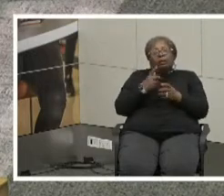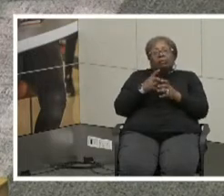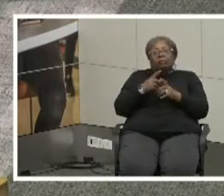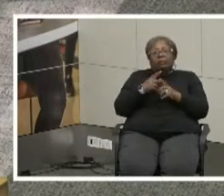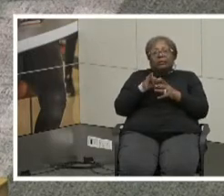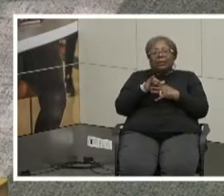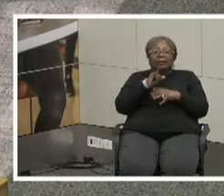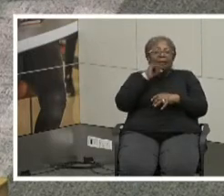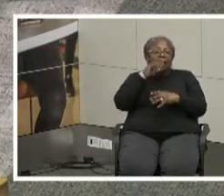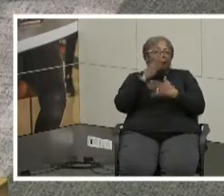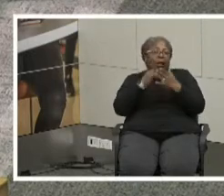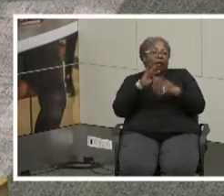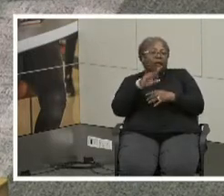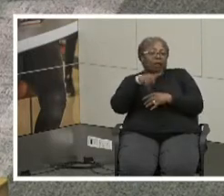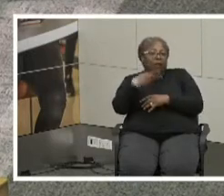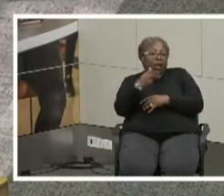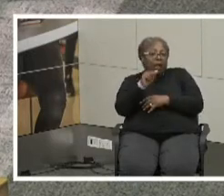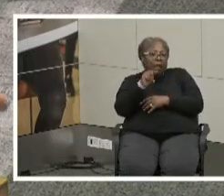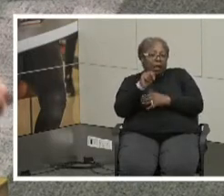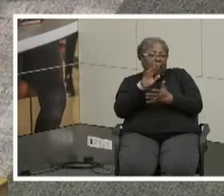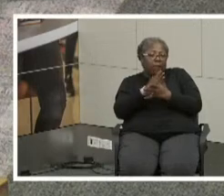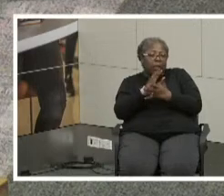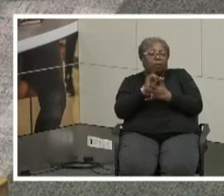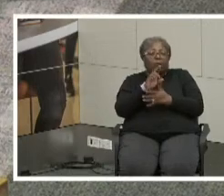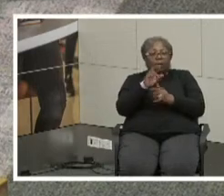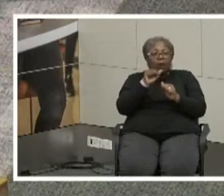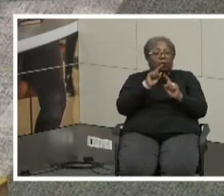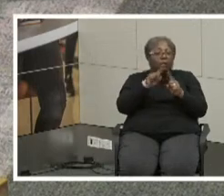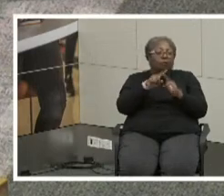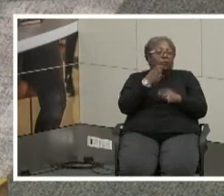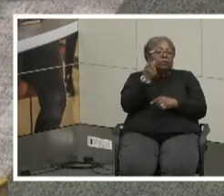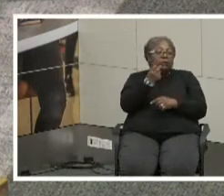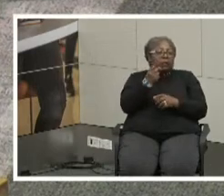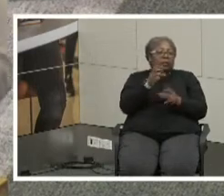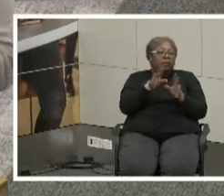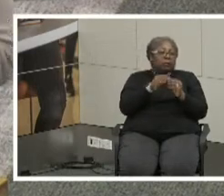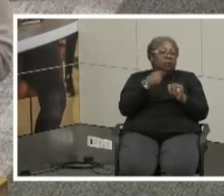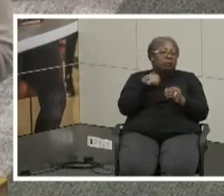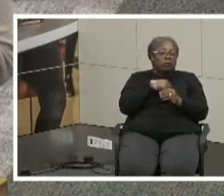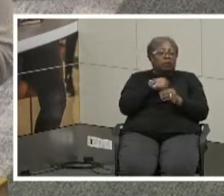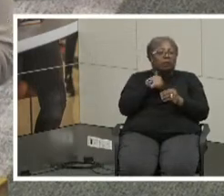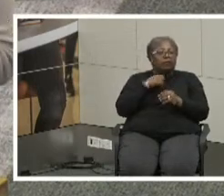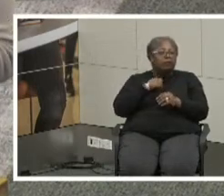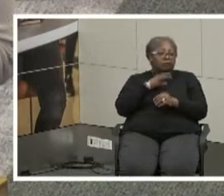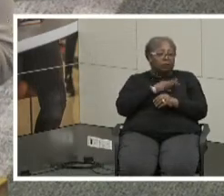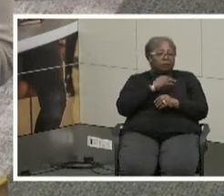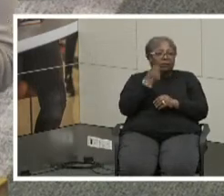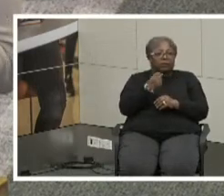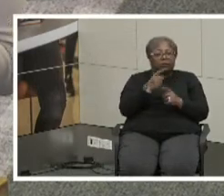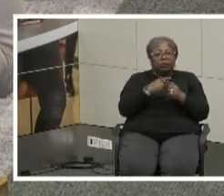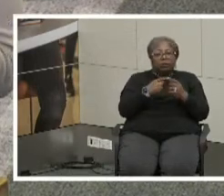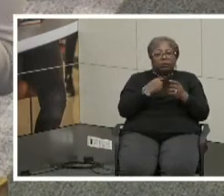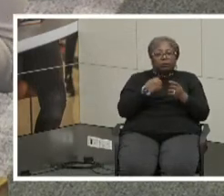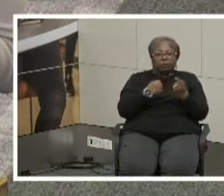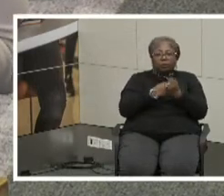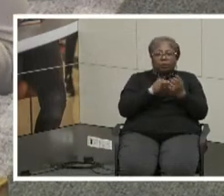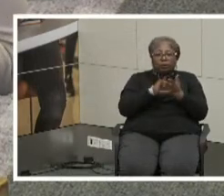Academy supports they can also attend those sessions um and so we staff those over the Saturdays to support those